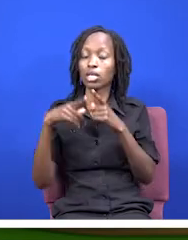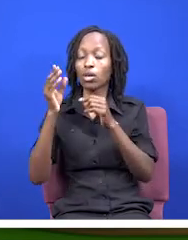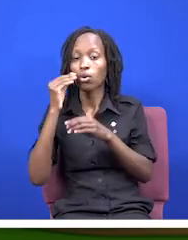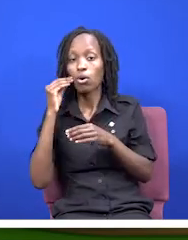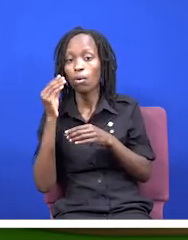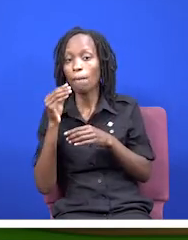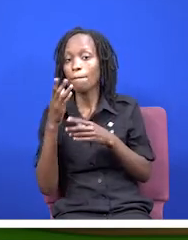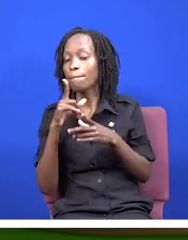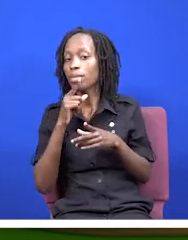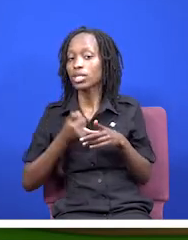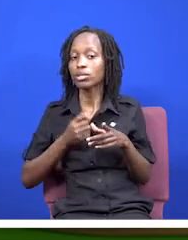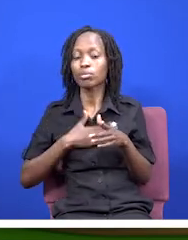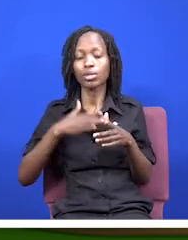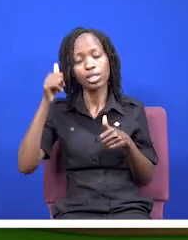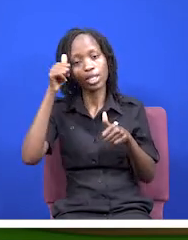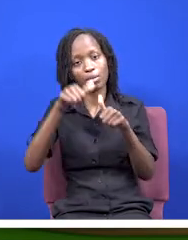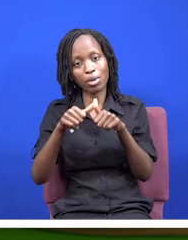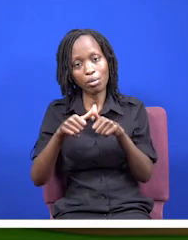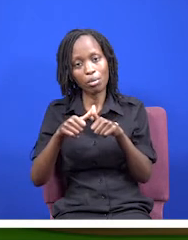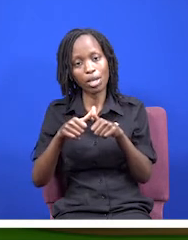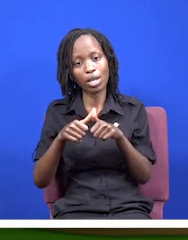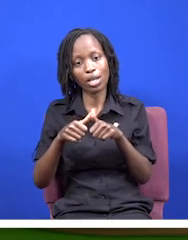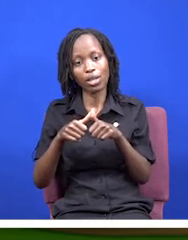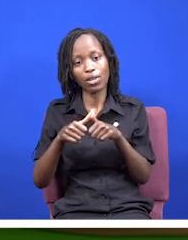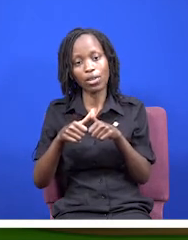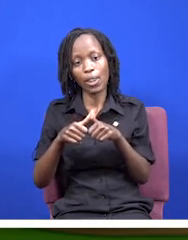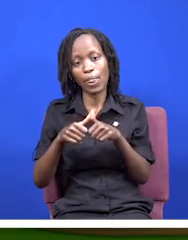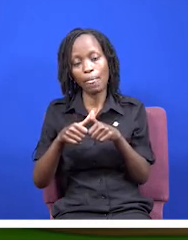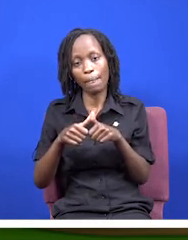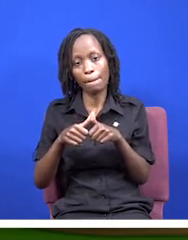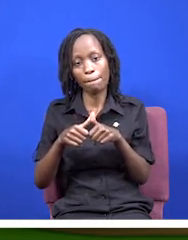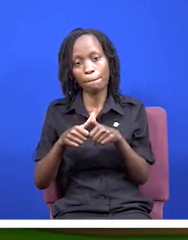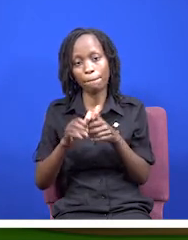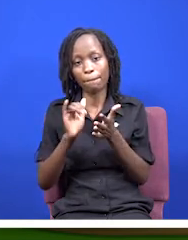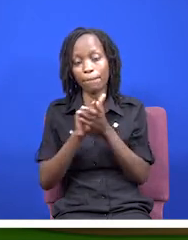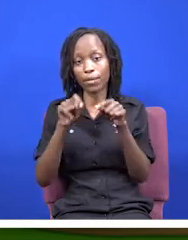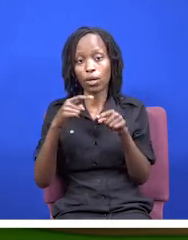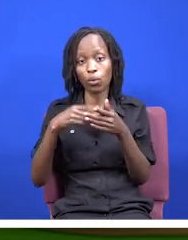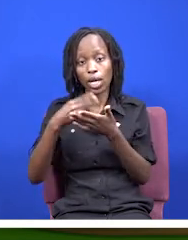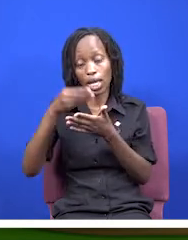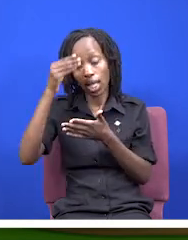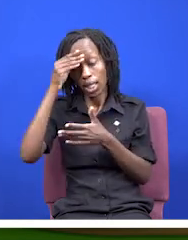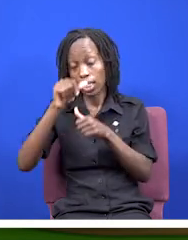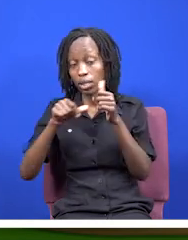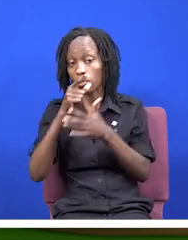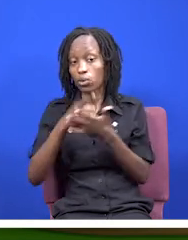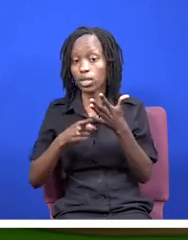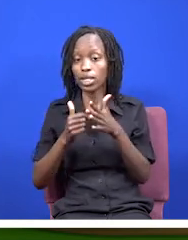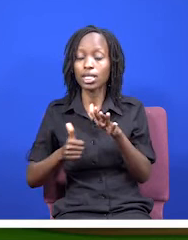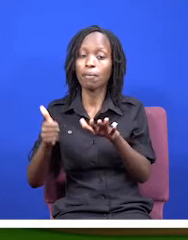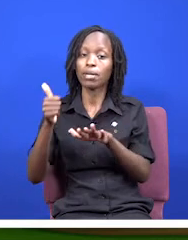remember, and Shadi and Shali will help me to remind you, that today we learned about